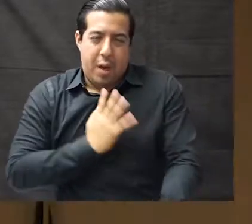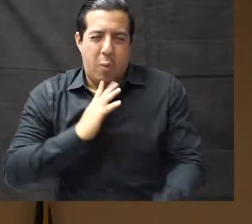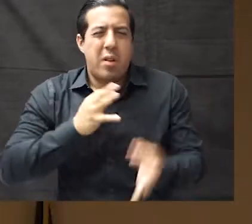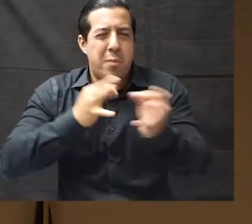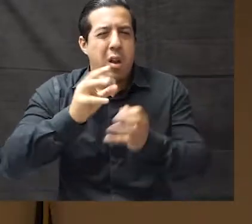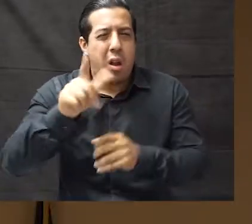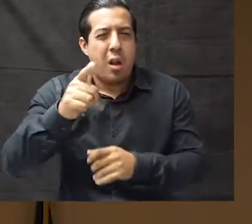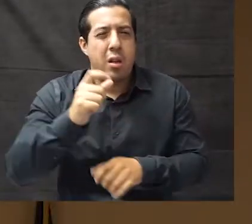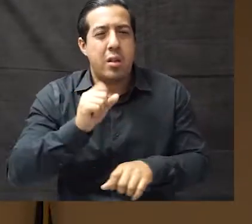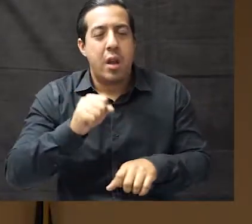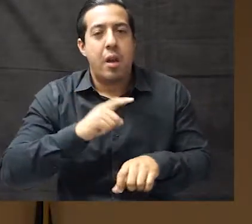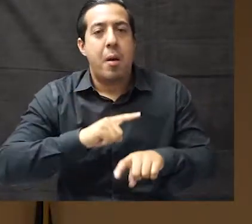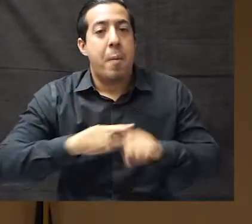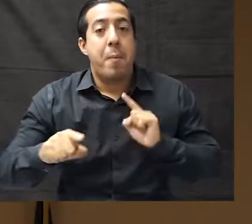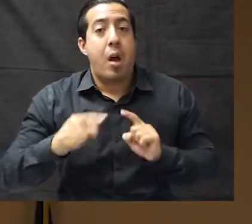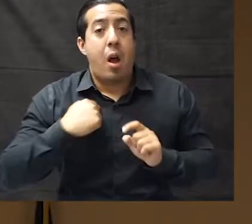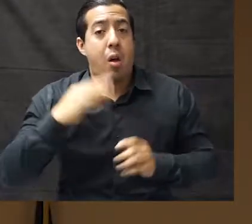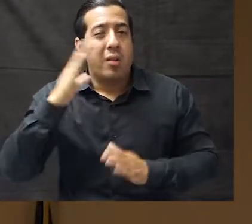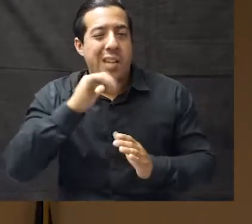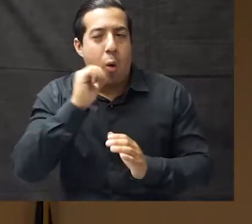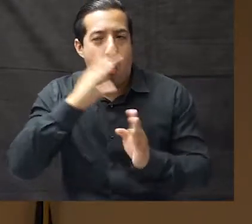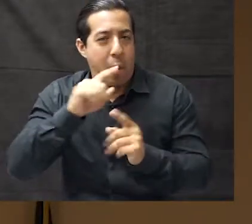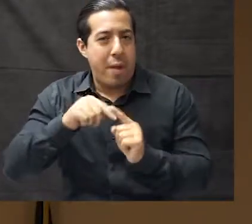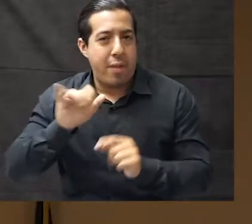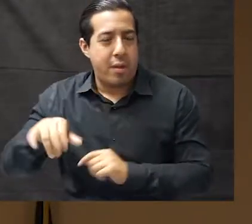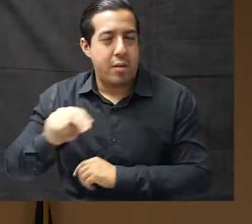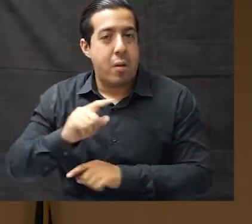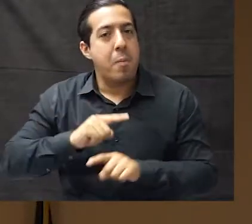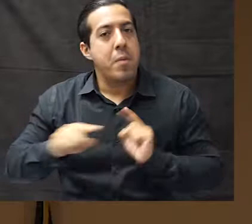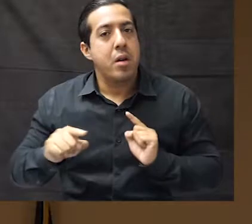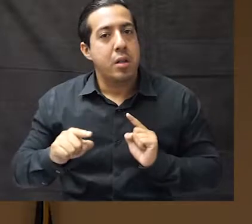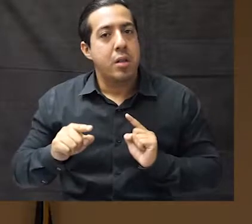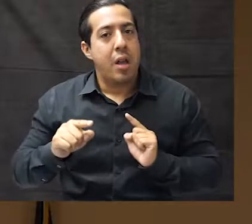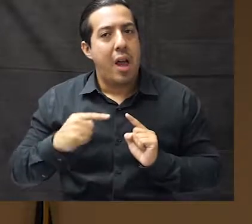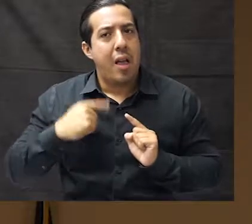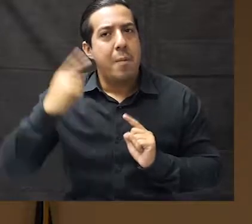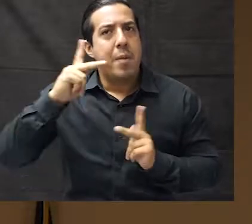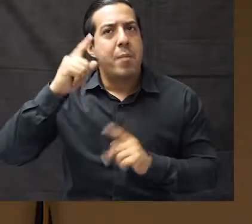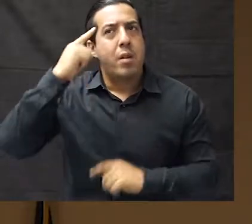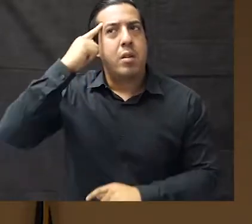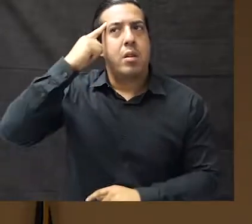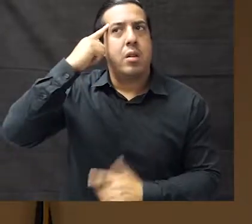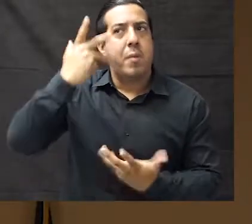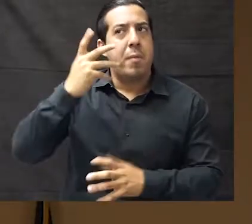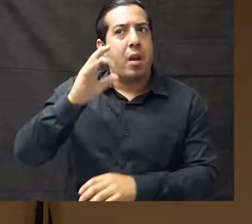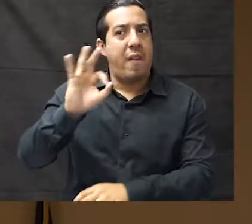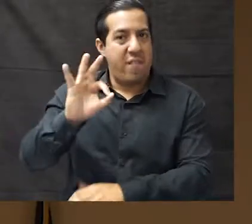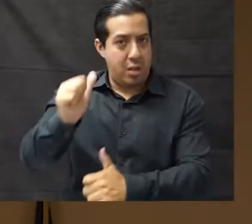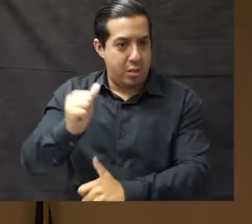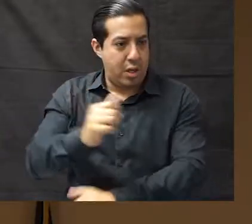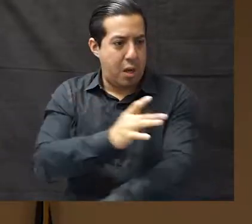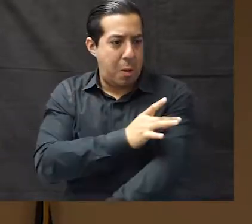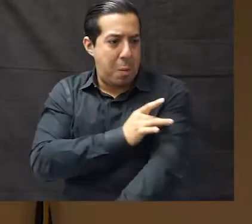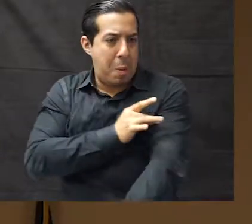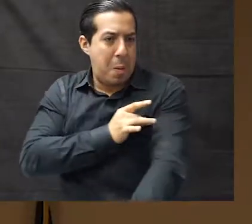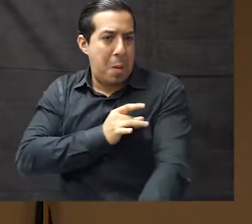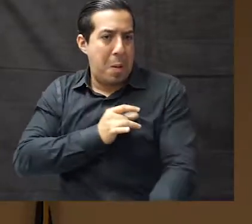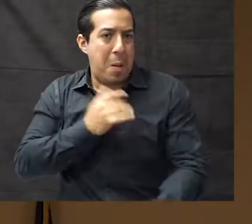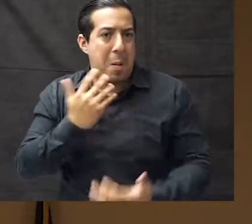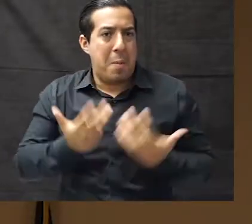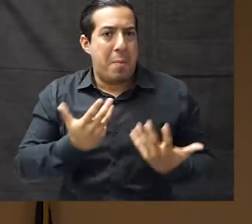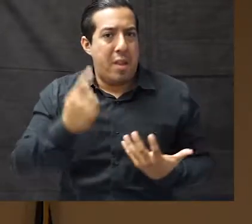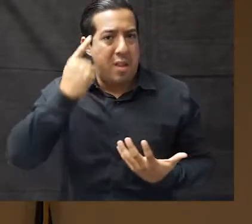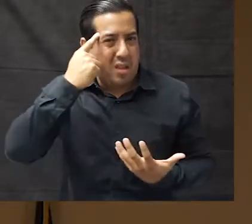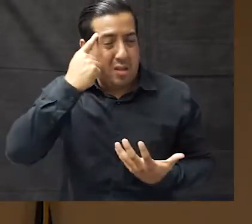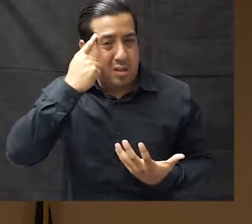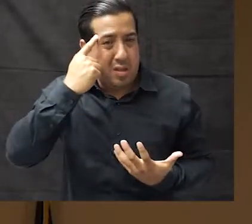world for anesthesia. They use it by injection. It's a really good pain management drug. It's